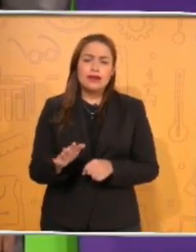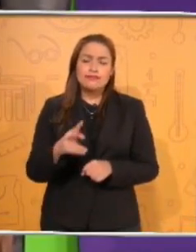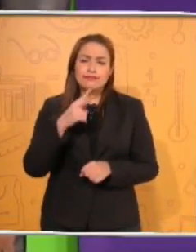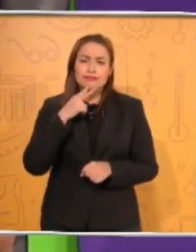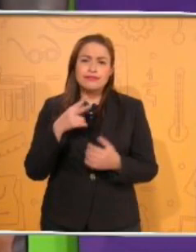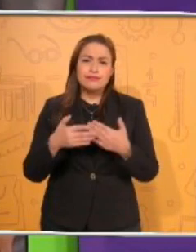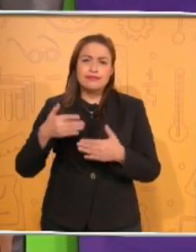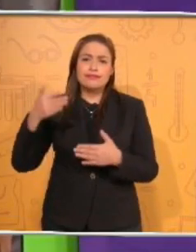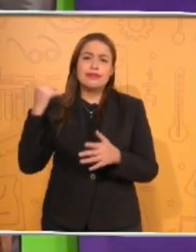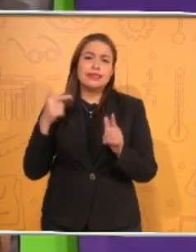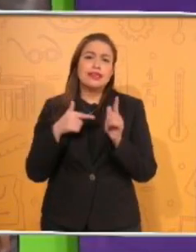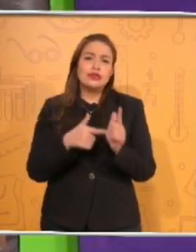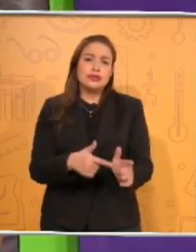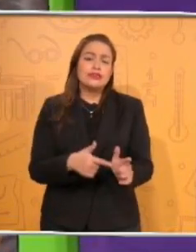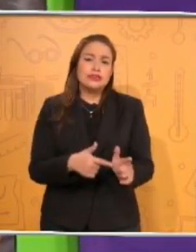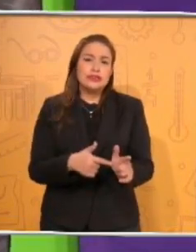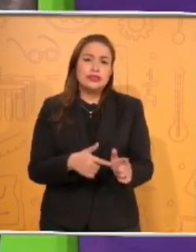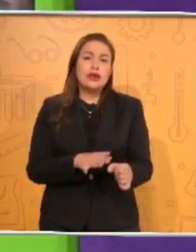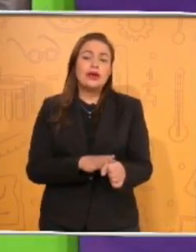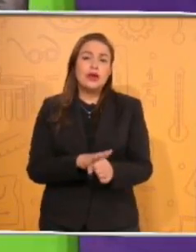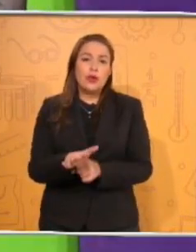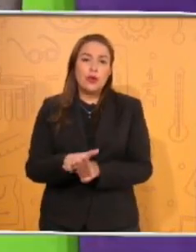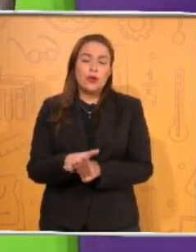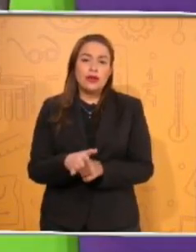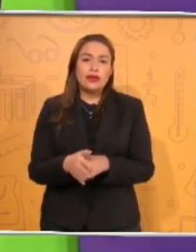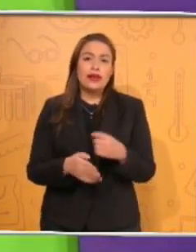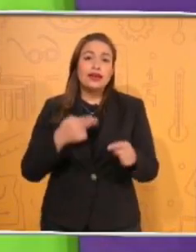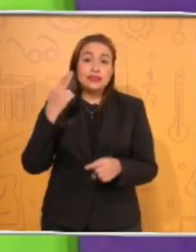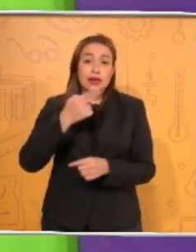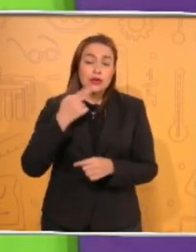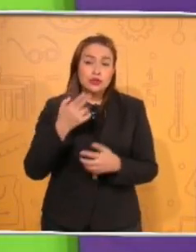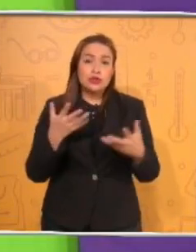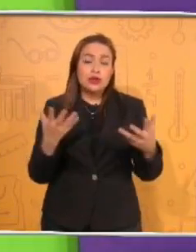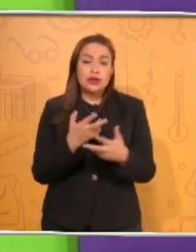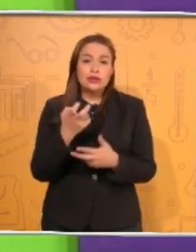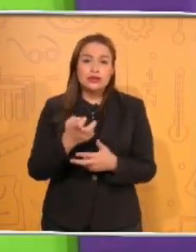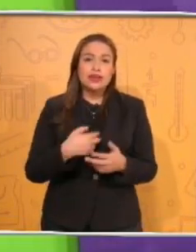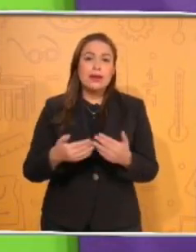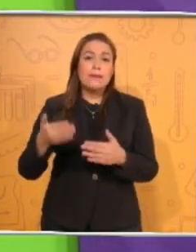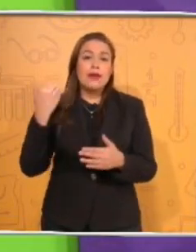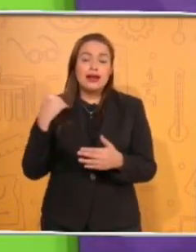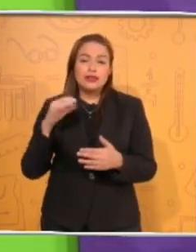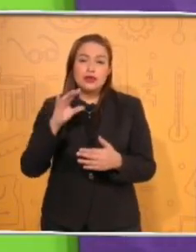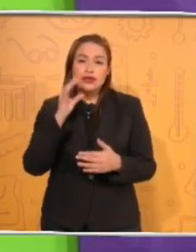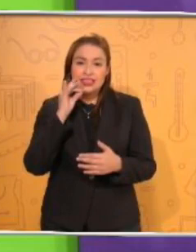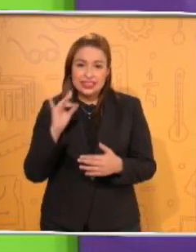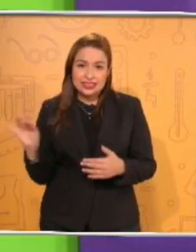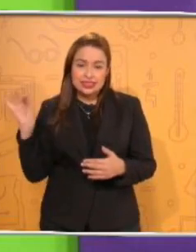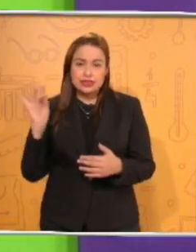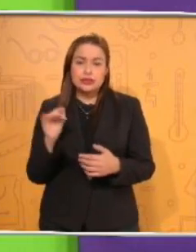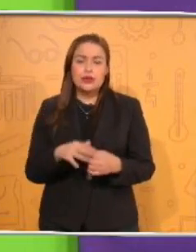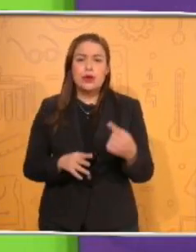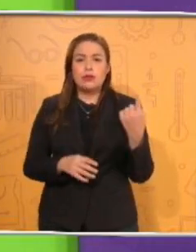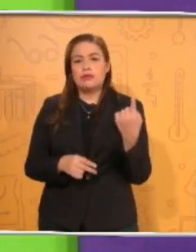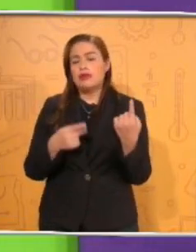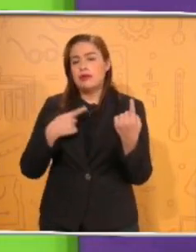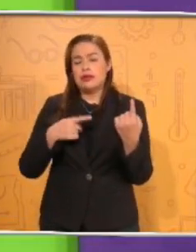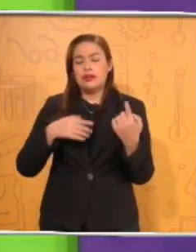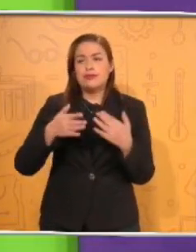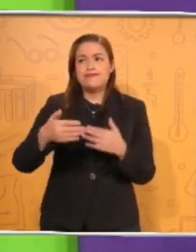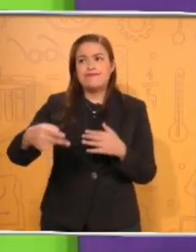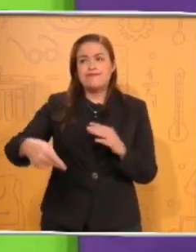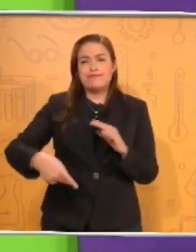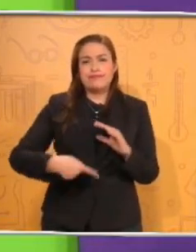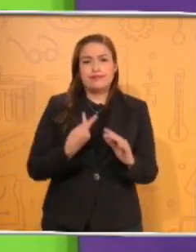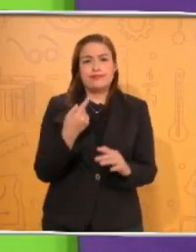progressive and what's the use of past simple. One person asked me, "Hey